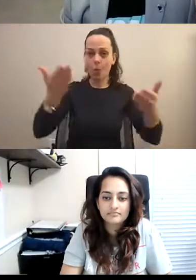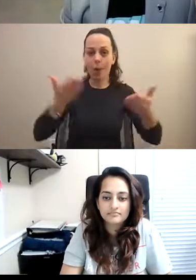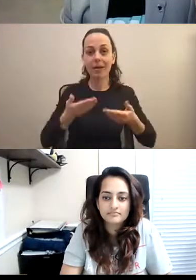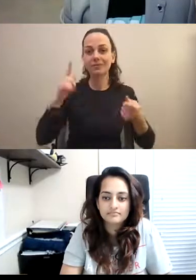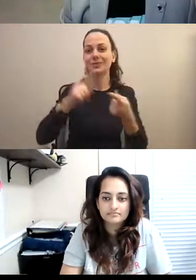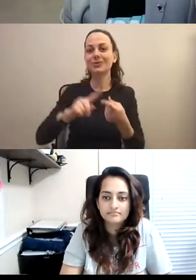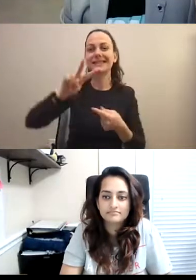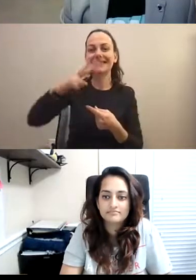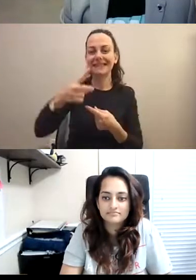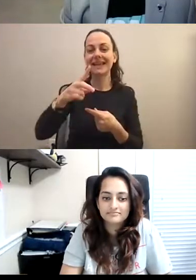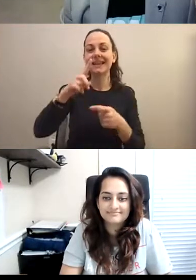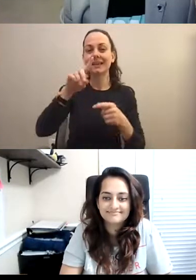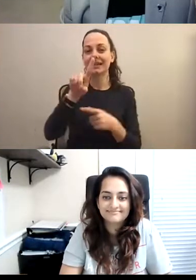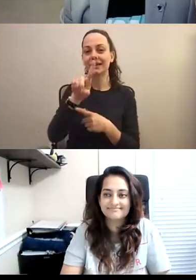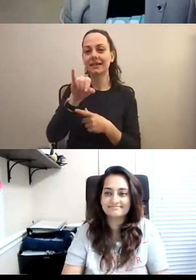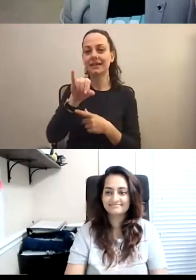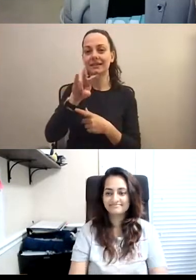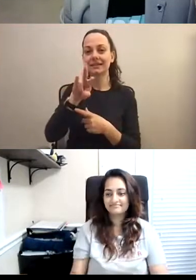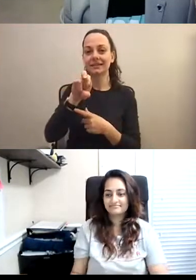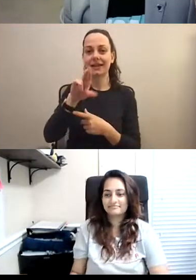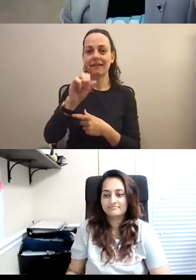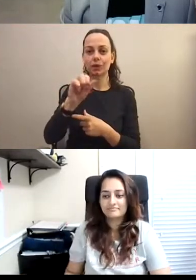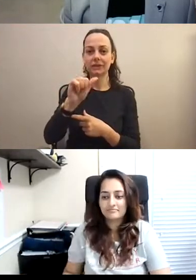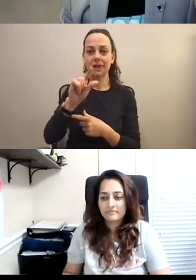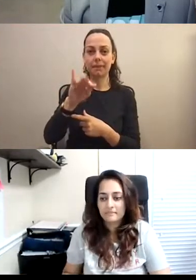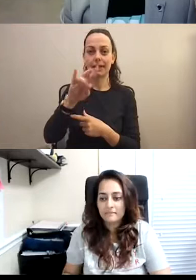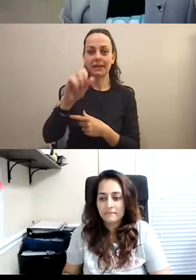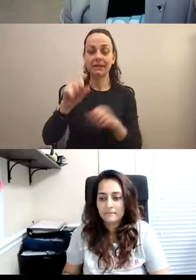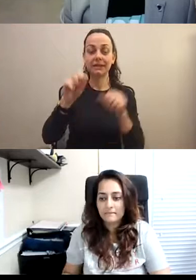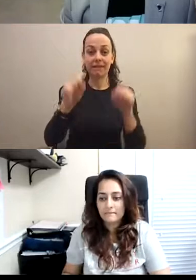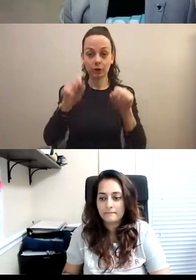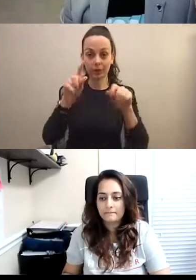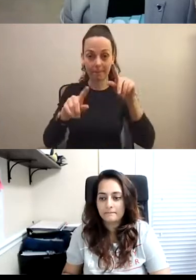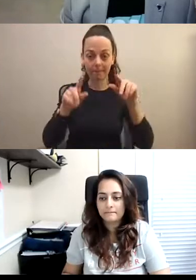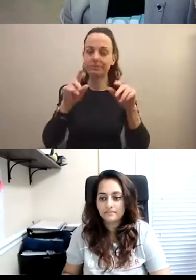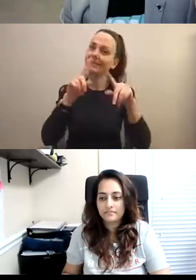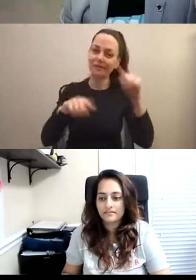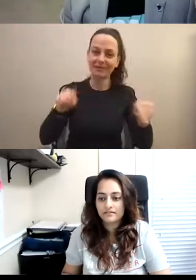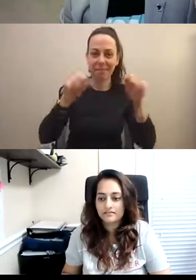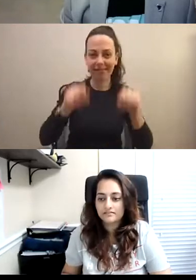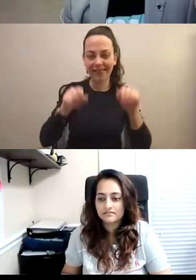second Diversability Unplugged virtual event.